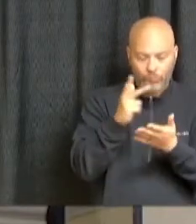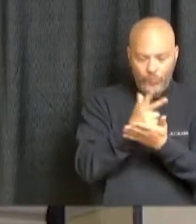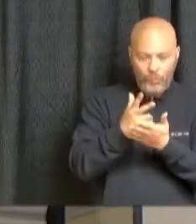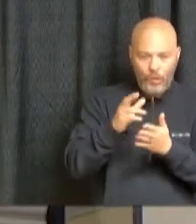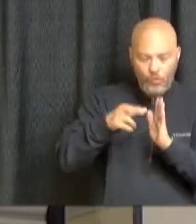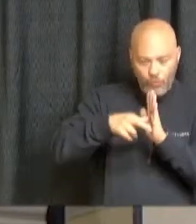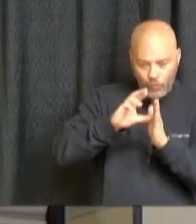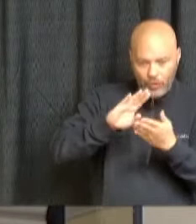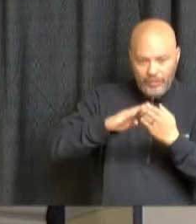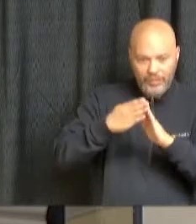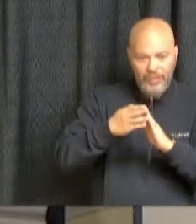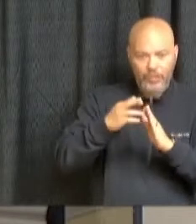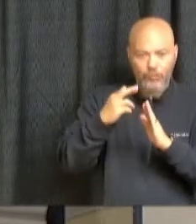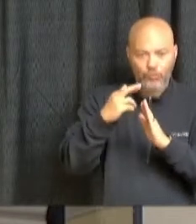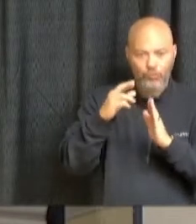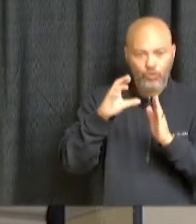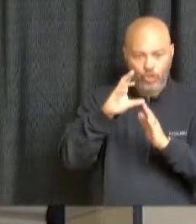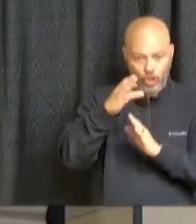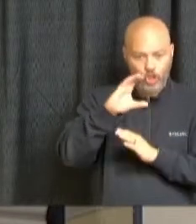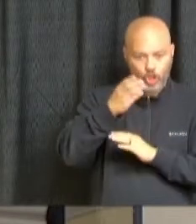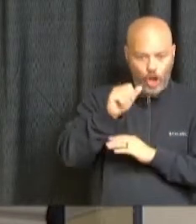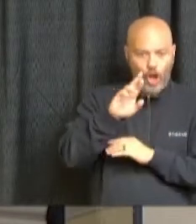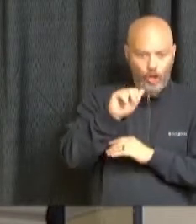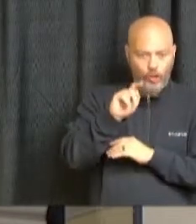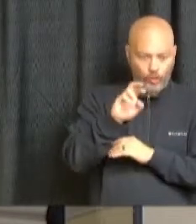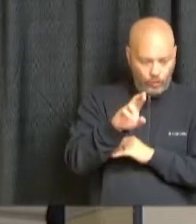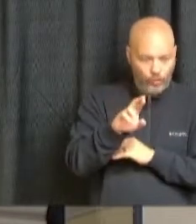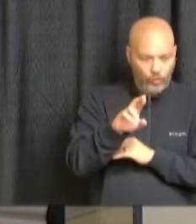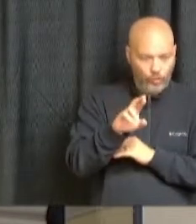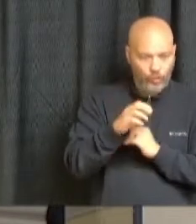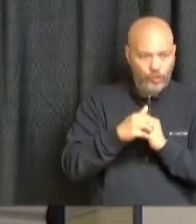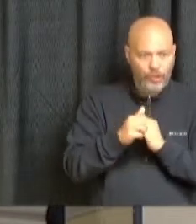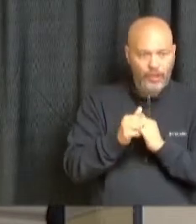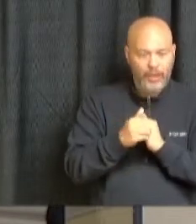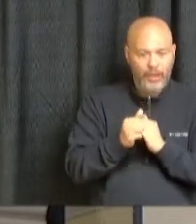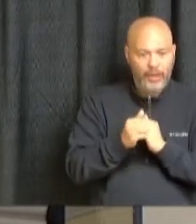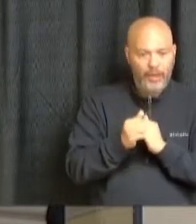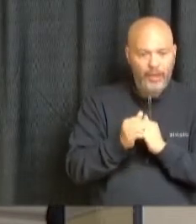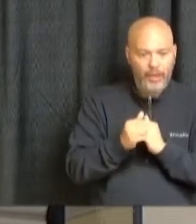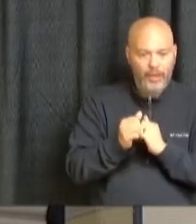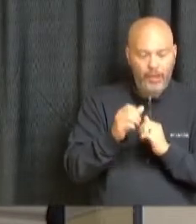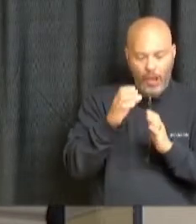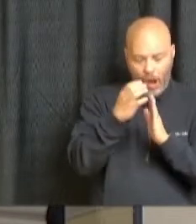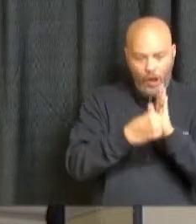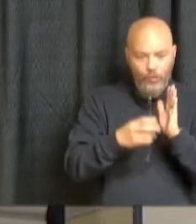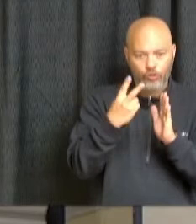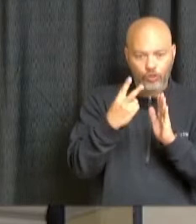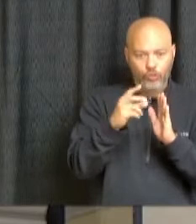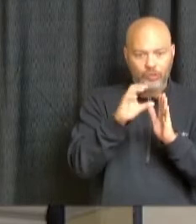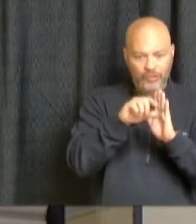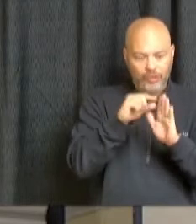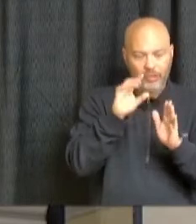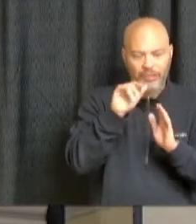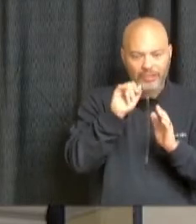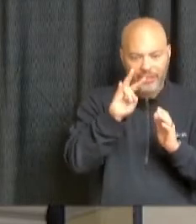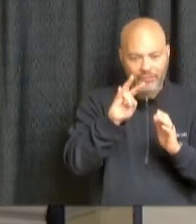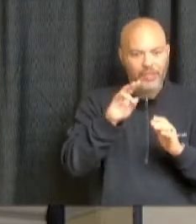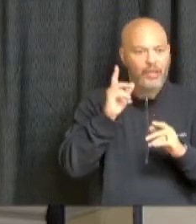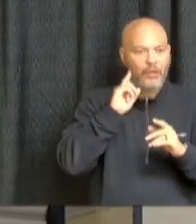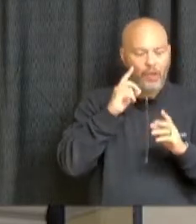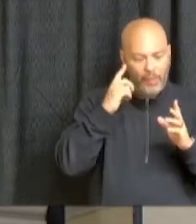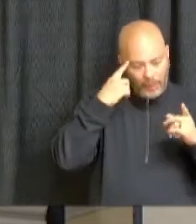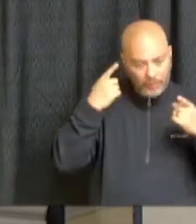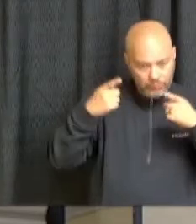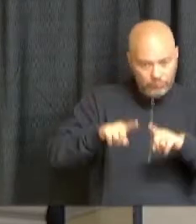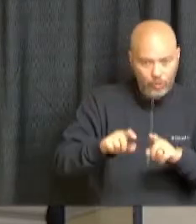the city charter, the charter that you're referring to, Charter Article 2, Section 17, to ensure they are in